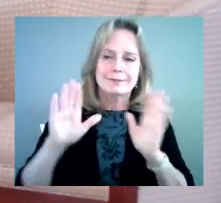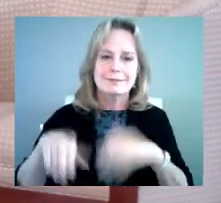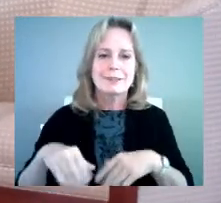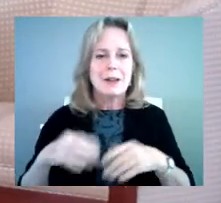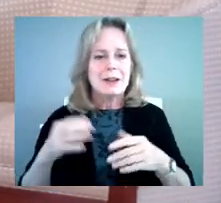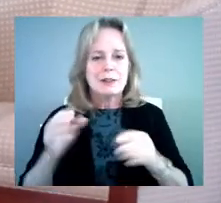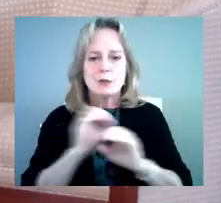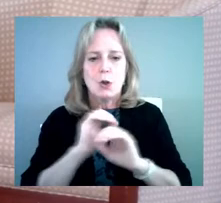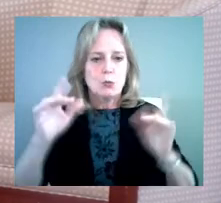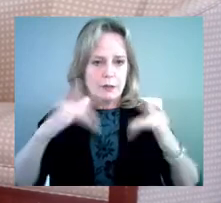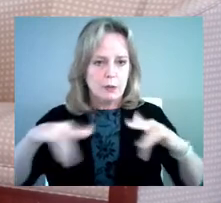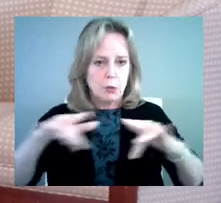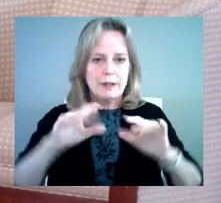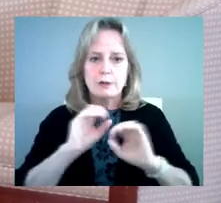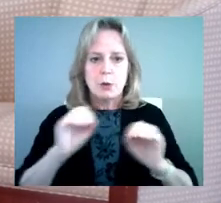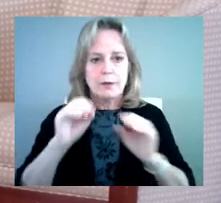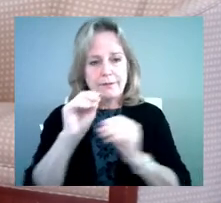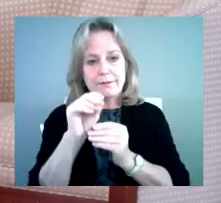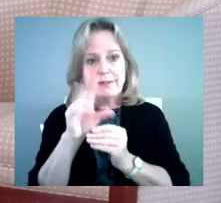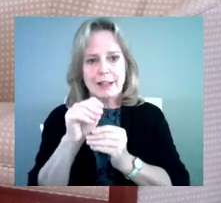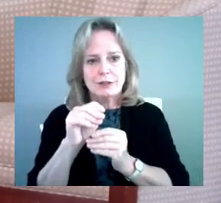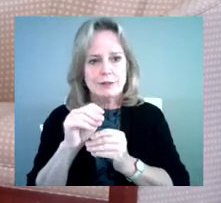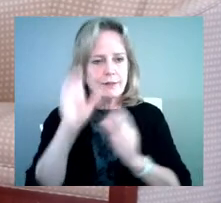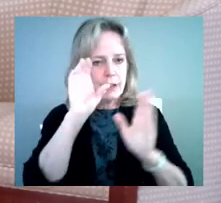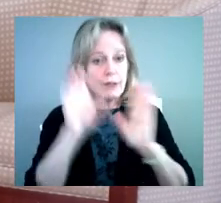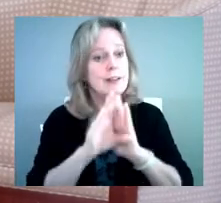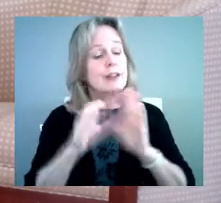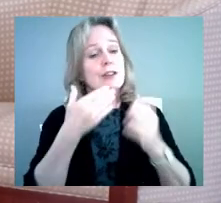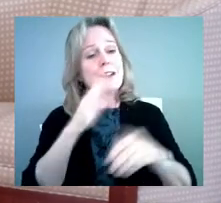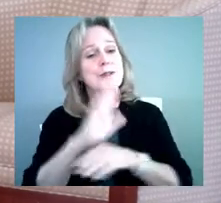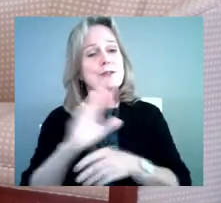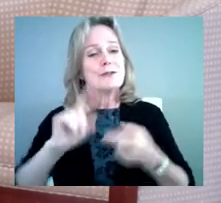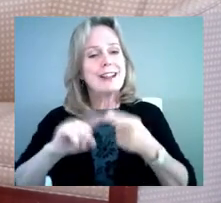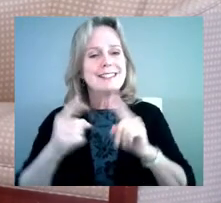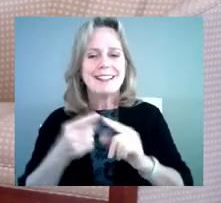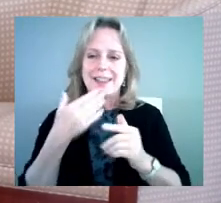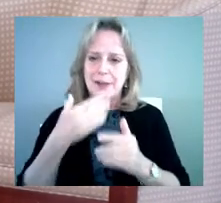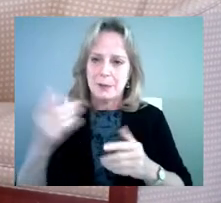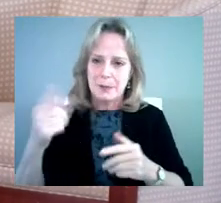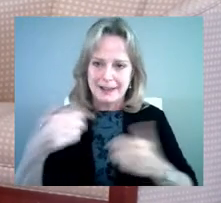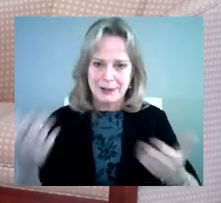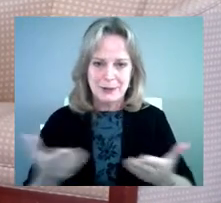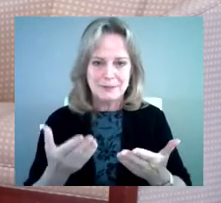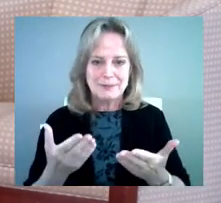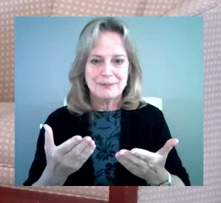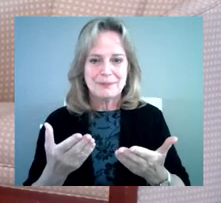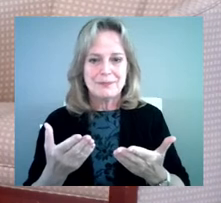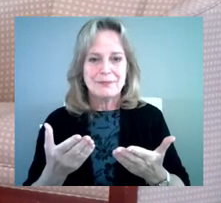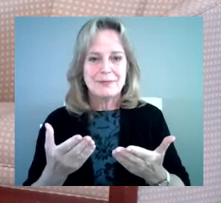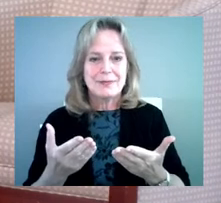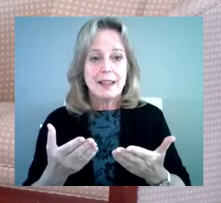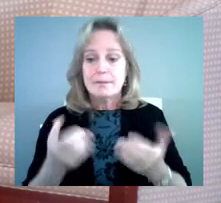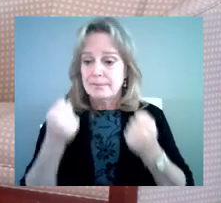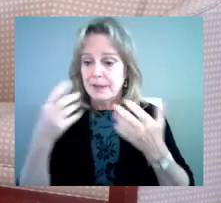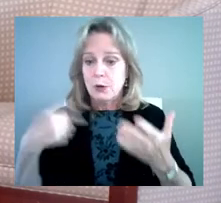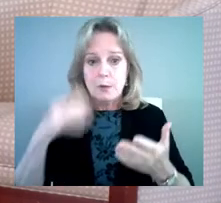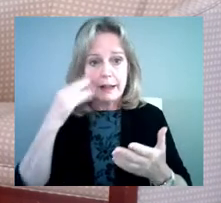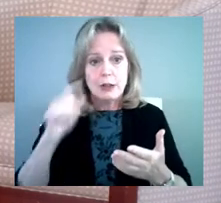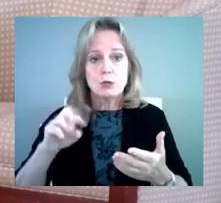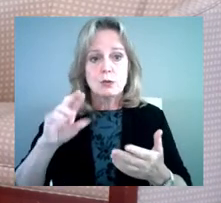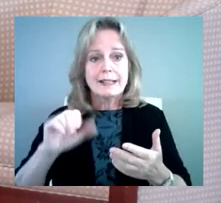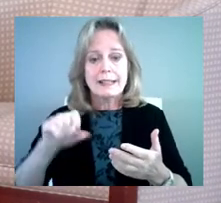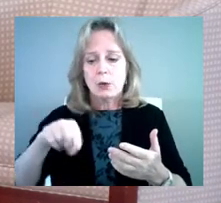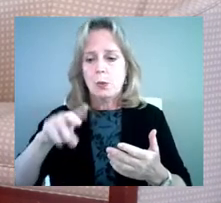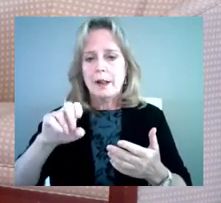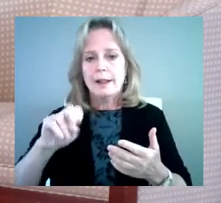no recording and no flash photography. Thank you very much. Good afternoon, friends, and thank you for being here. As most of you know, my name is Tracey Quillen